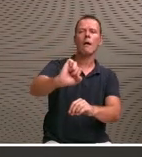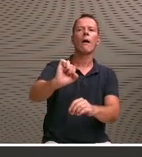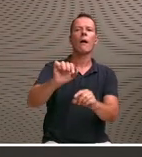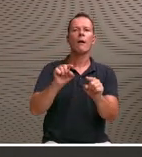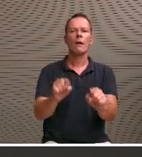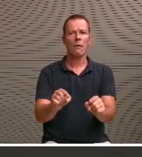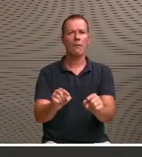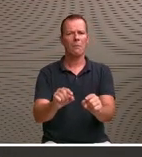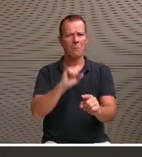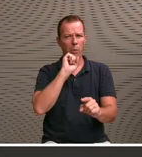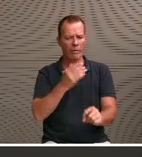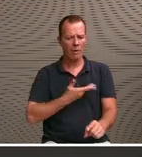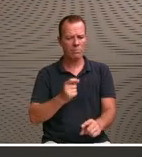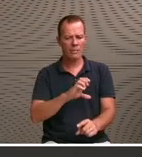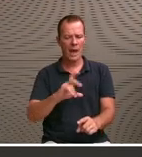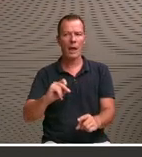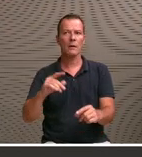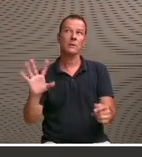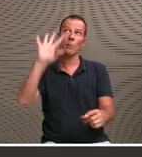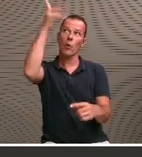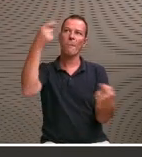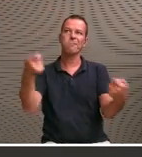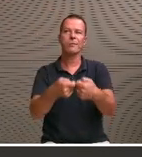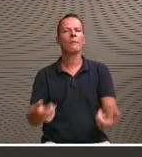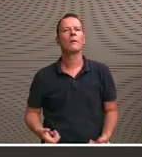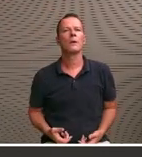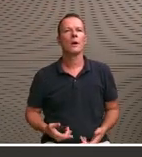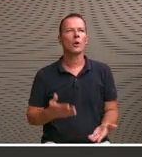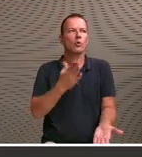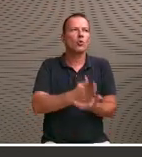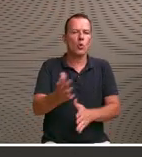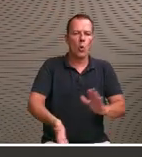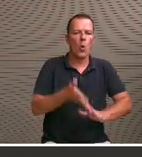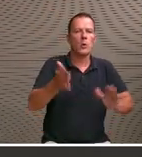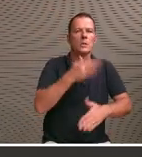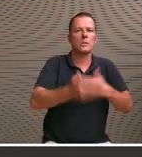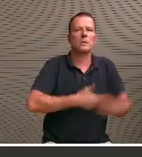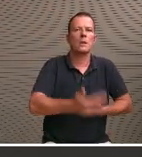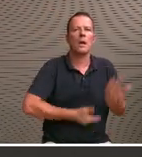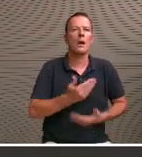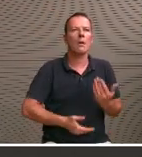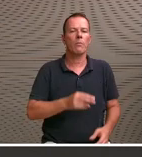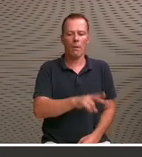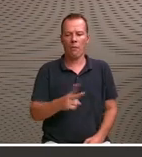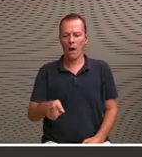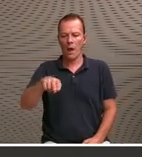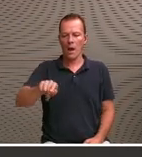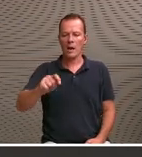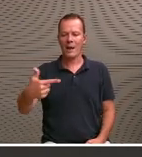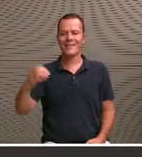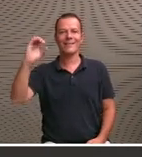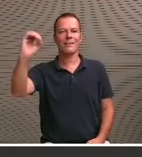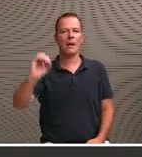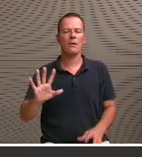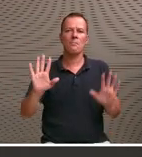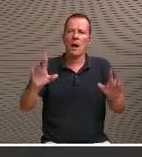business that not only accelerates our planet's journey towards net zero, but also delivers outstanding financial returns?